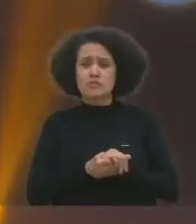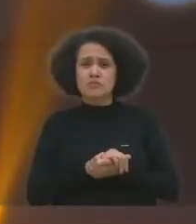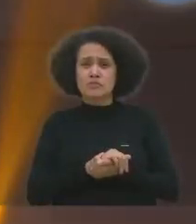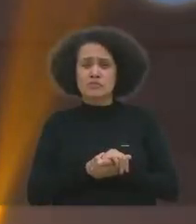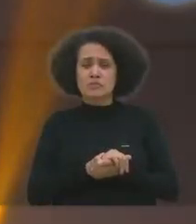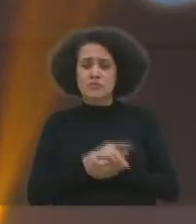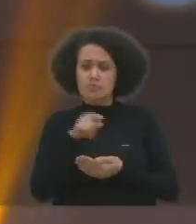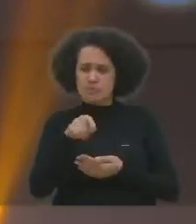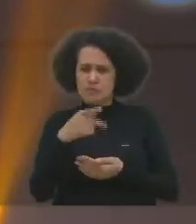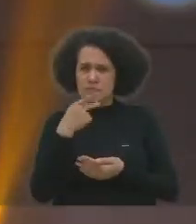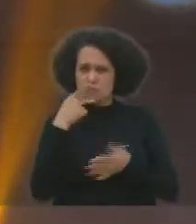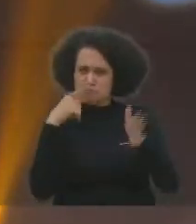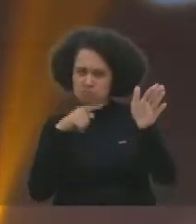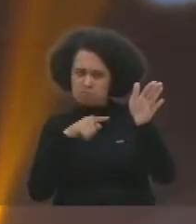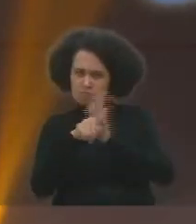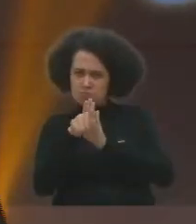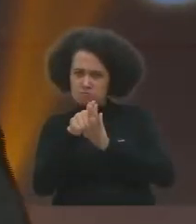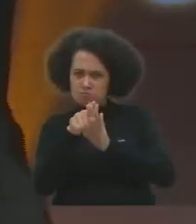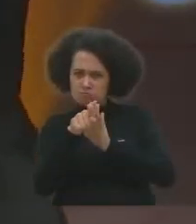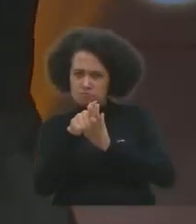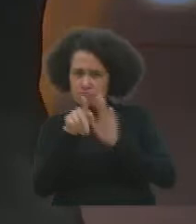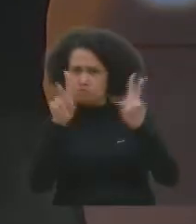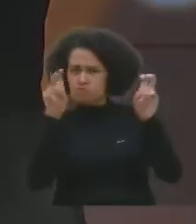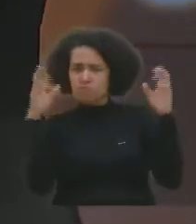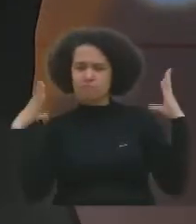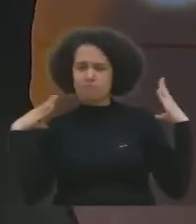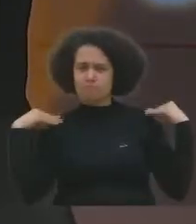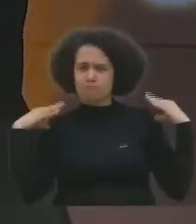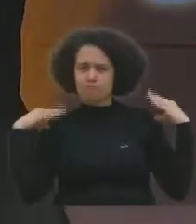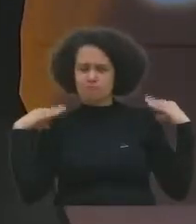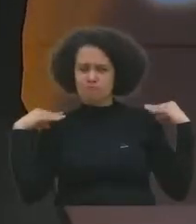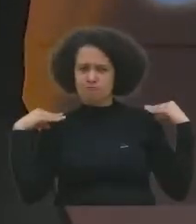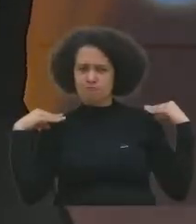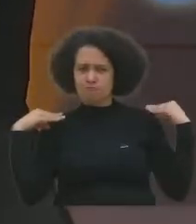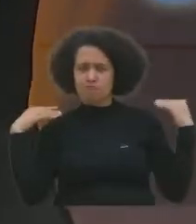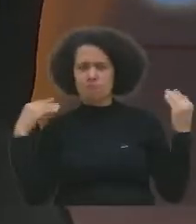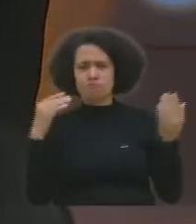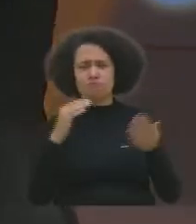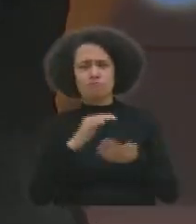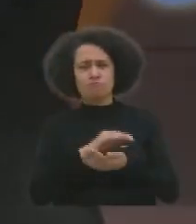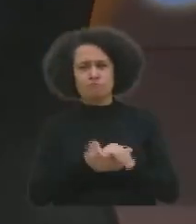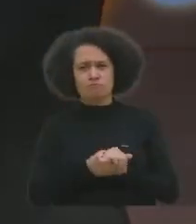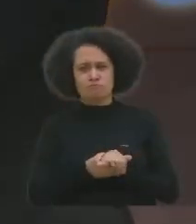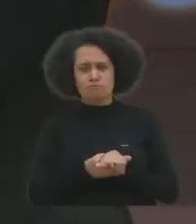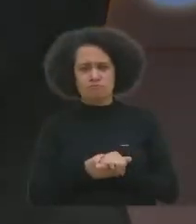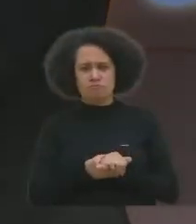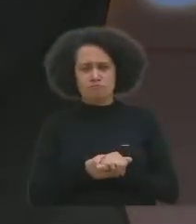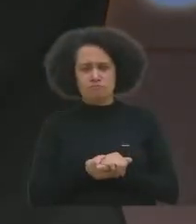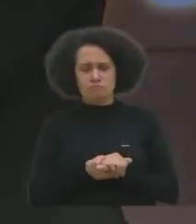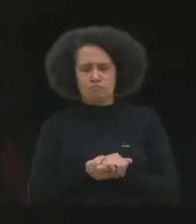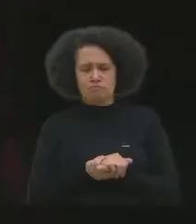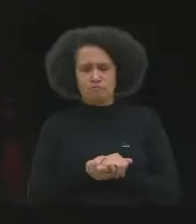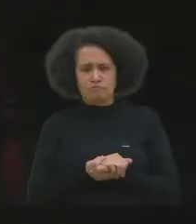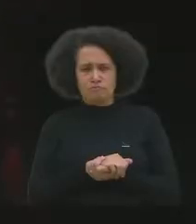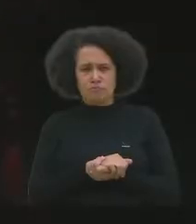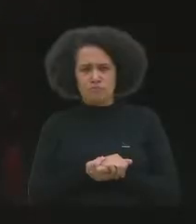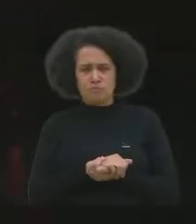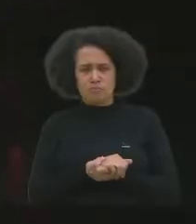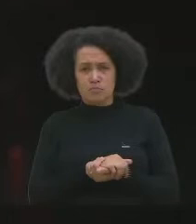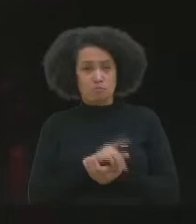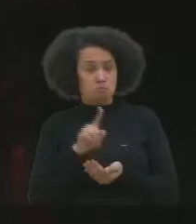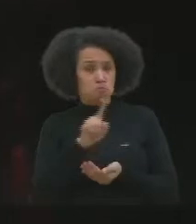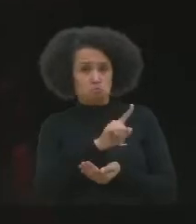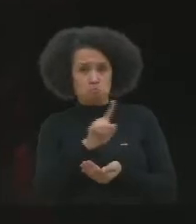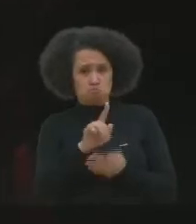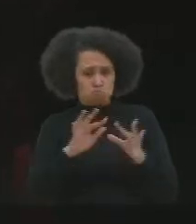E ali tem uma pergunta sobre os anjos. Are they not all ministering spirits sent forth to serve? Não são eles